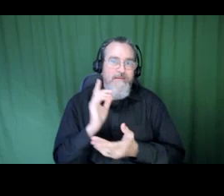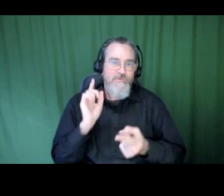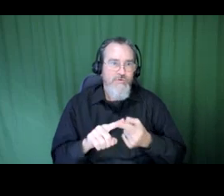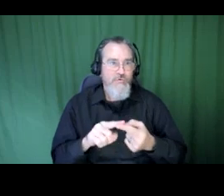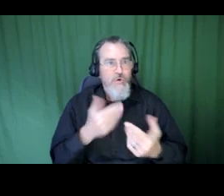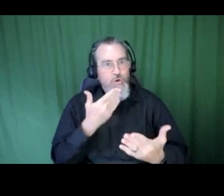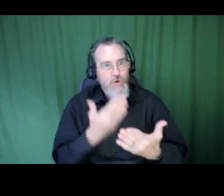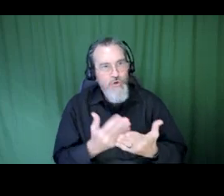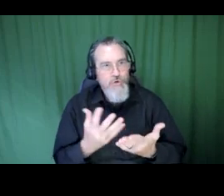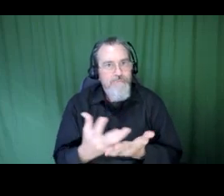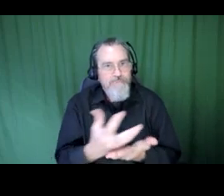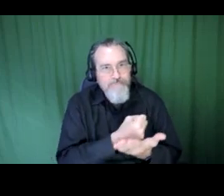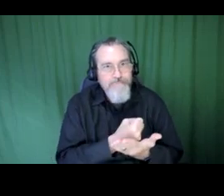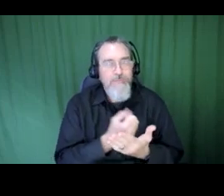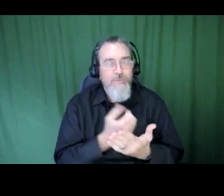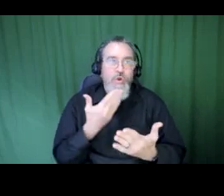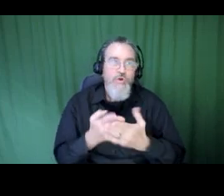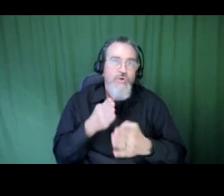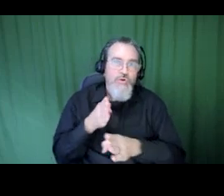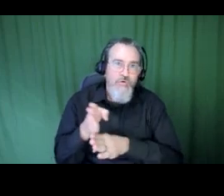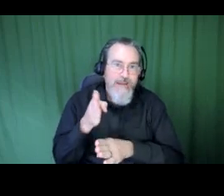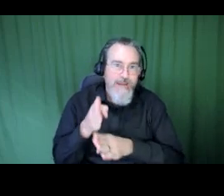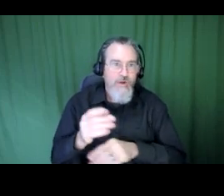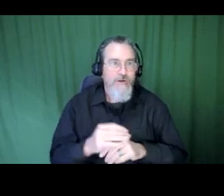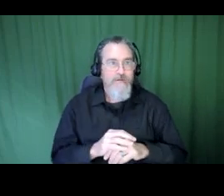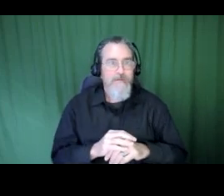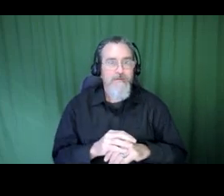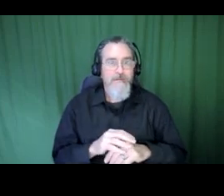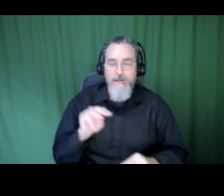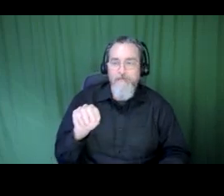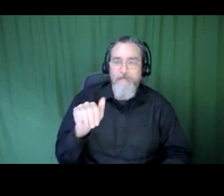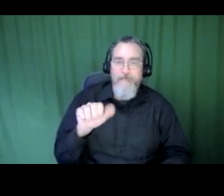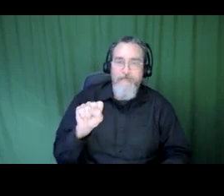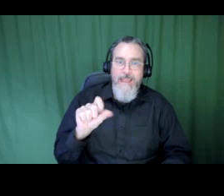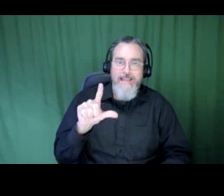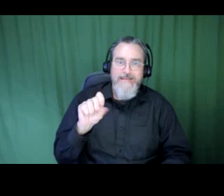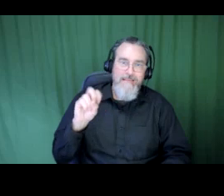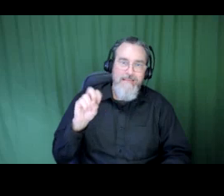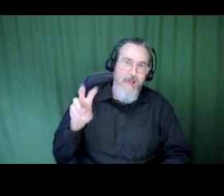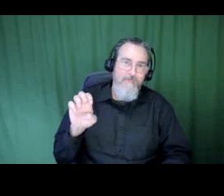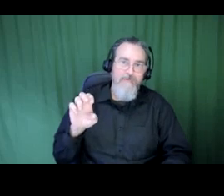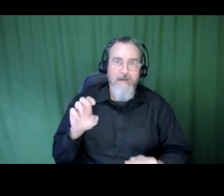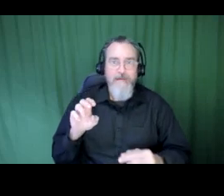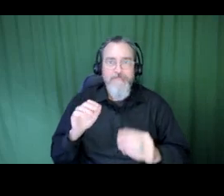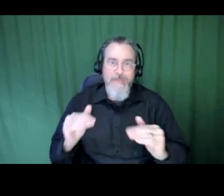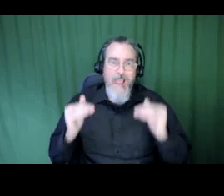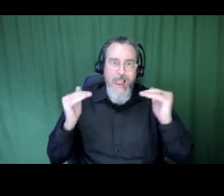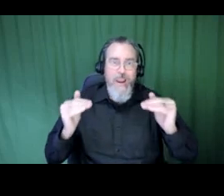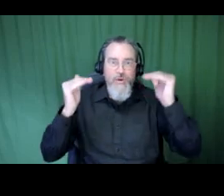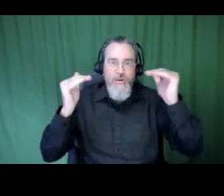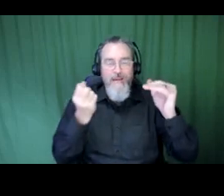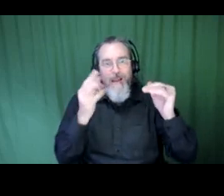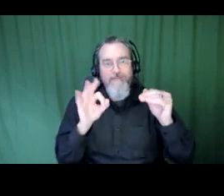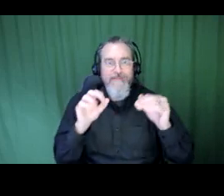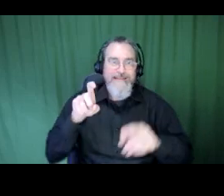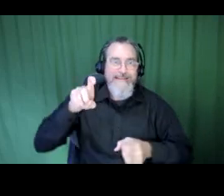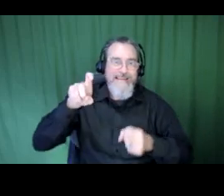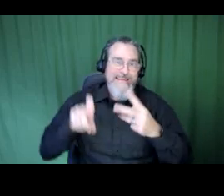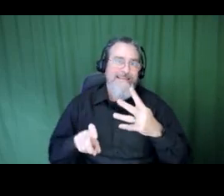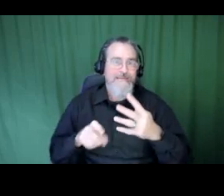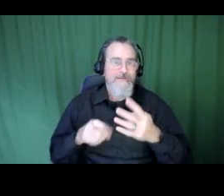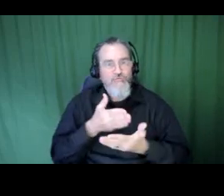good careers, the Maslow's hierarchy of needs, base level rights of existence. And